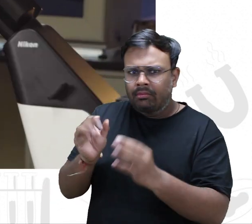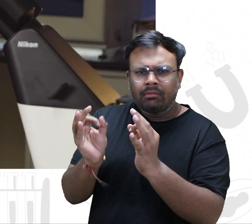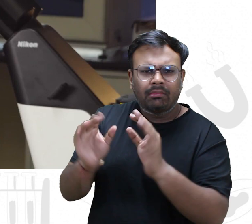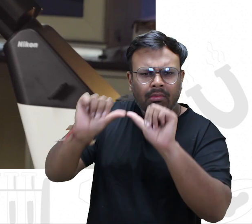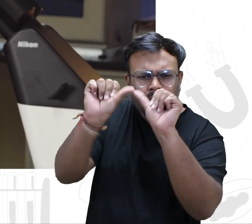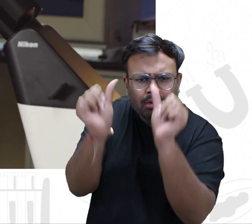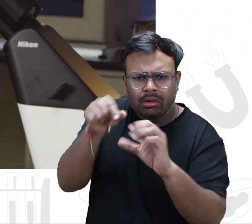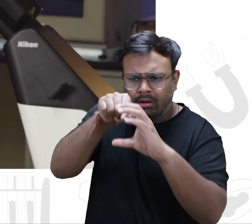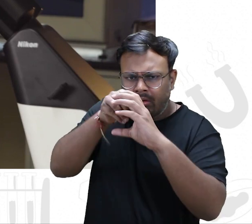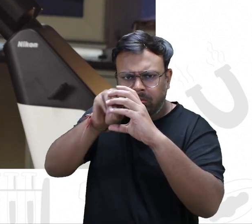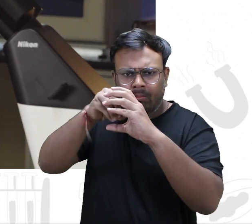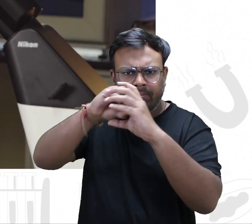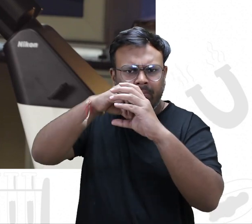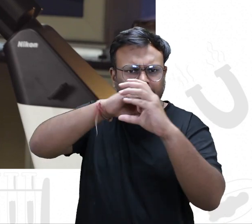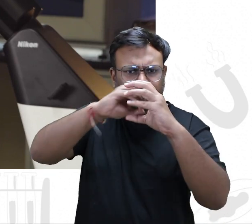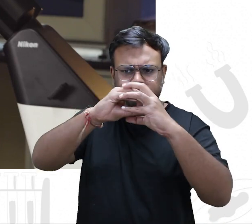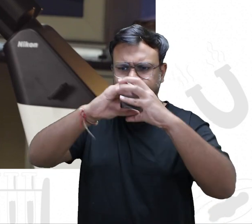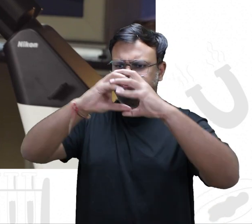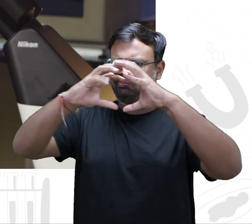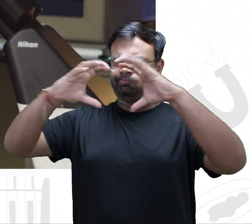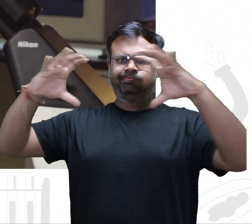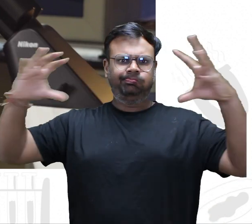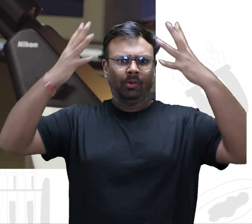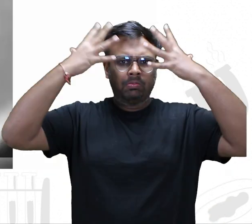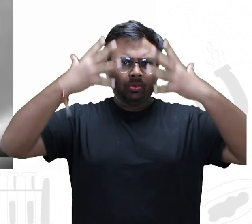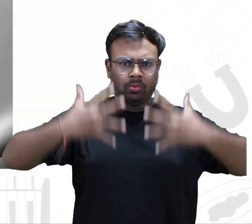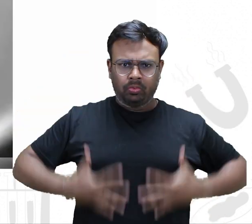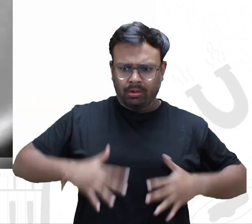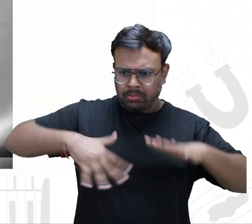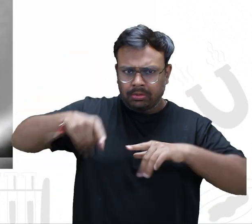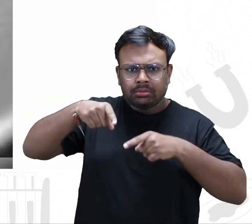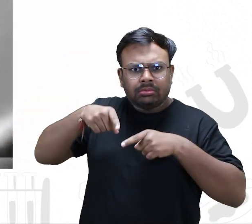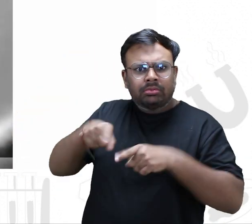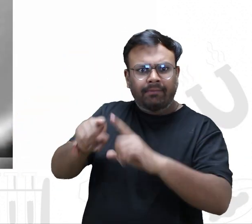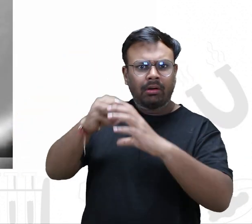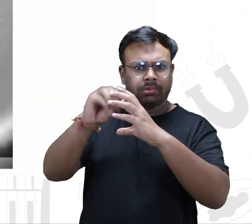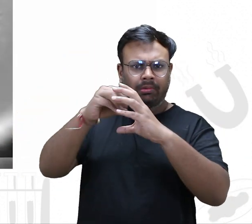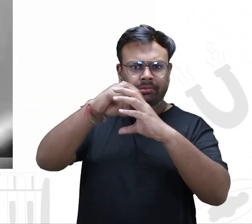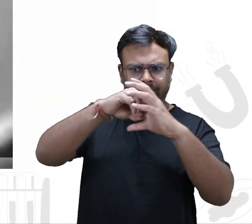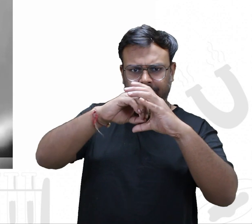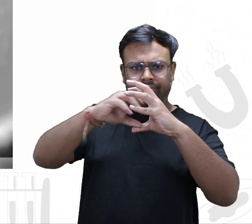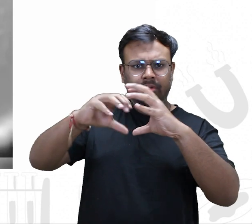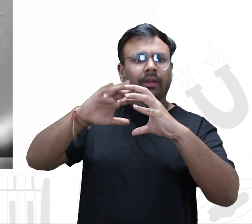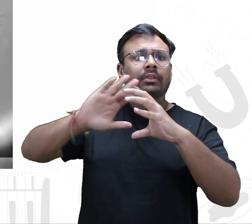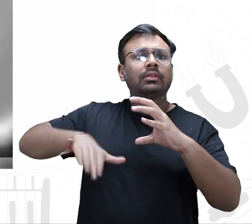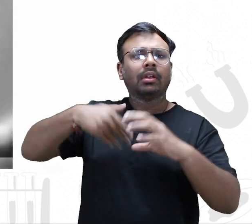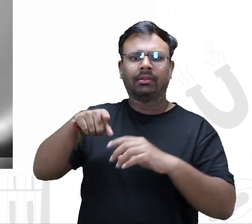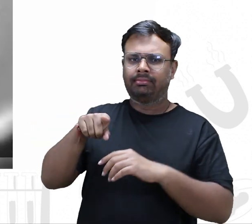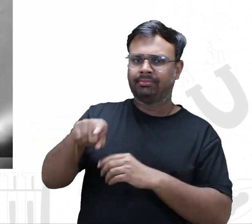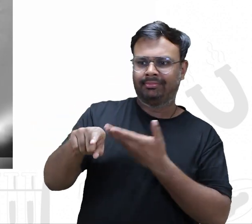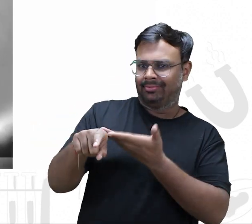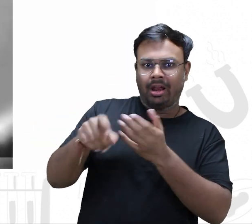single spherical cell develops into such a large organism with complex body plan. The zygote divides to develop into an embryo, then